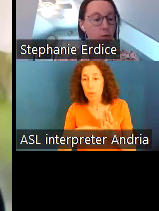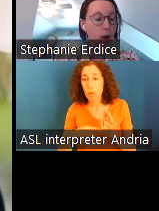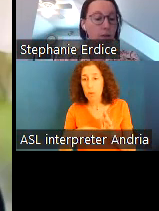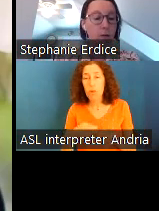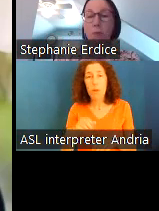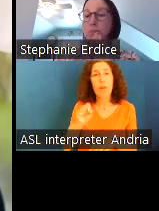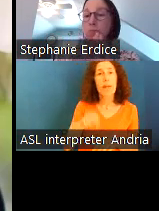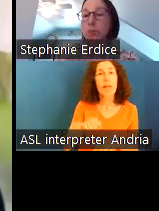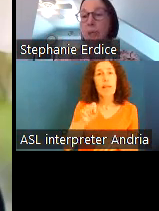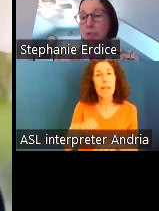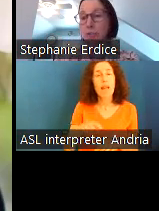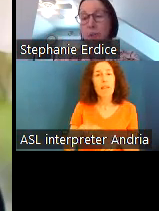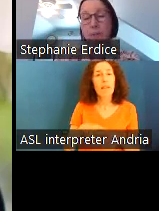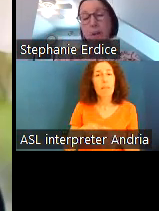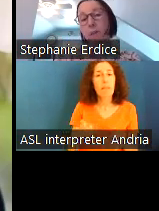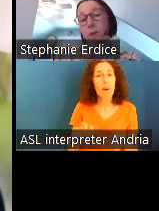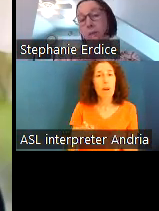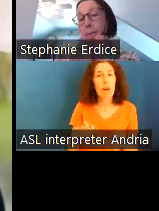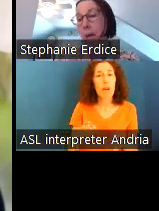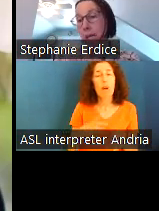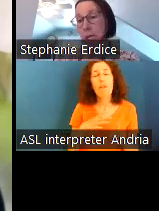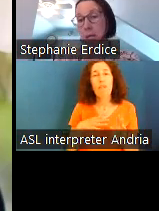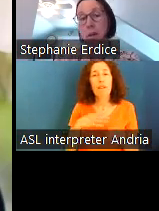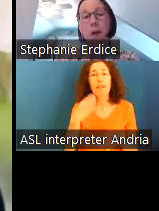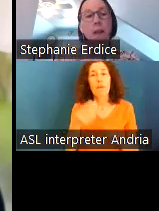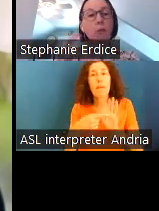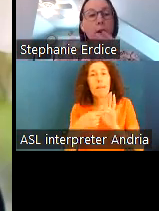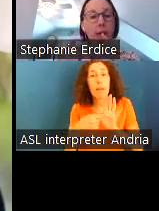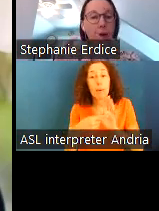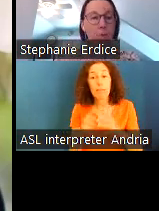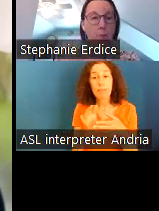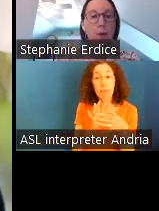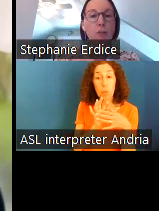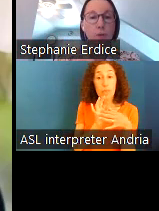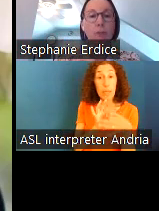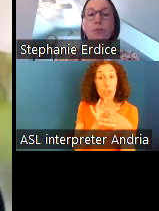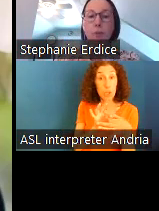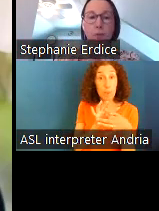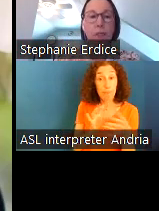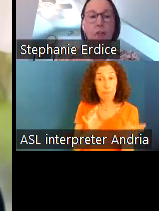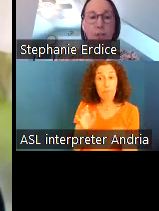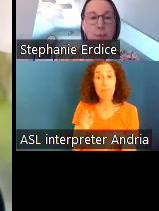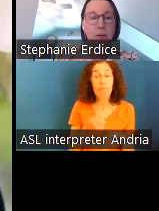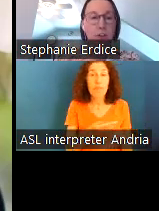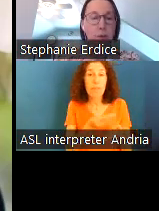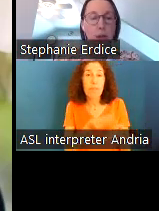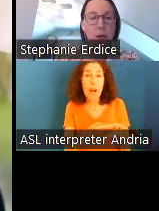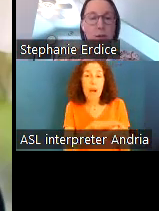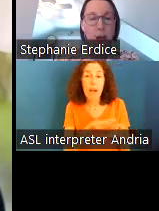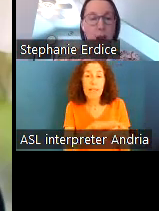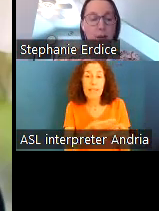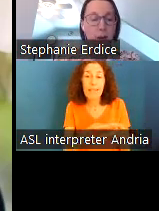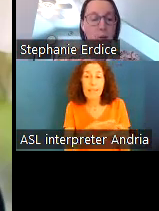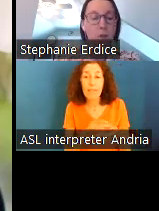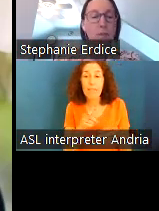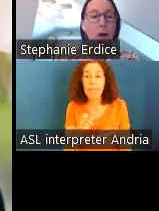I'll give you one. Relationships, I'll give you another one. Money, like what are they around? Personal boundaries, personal relationships. Anna just put that